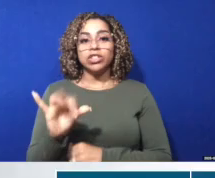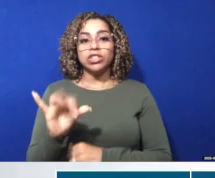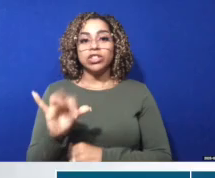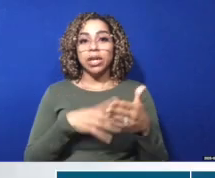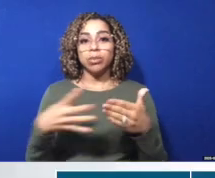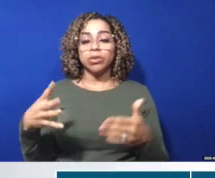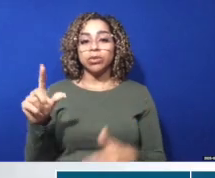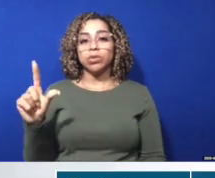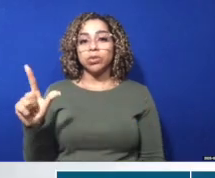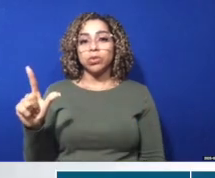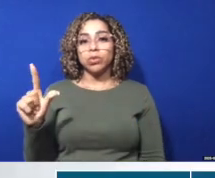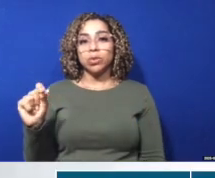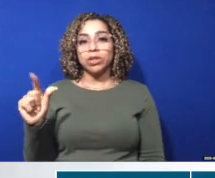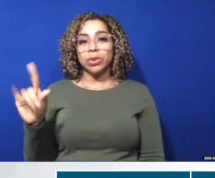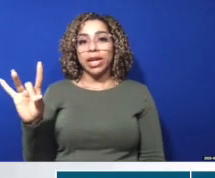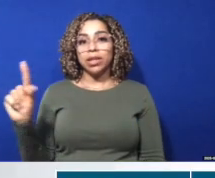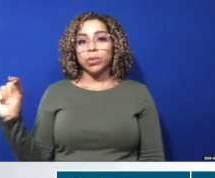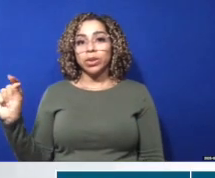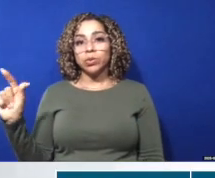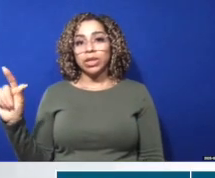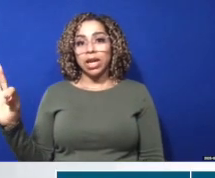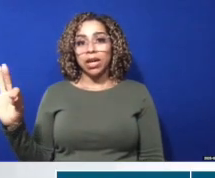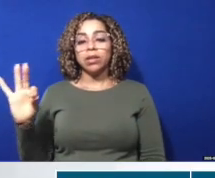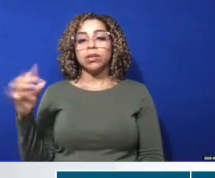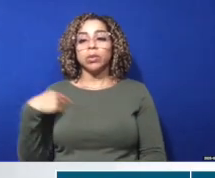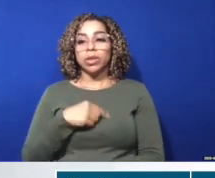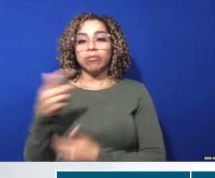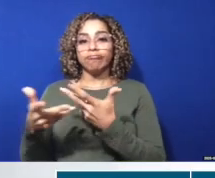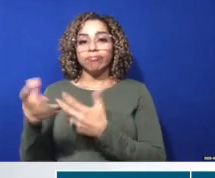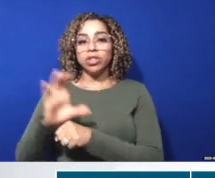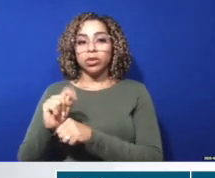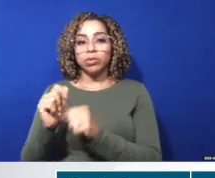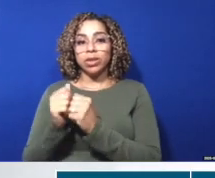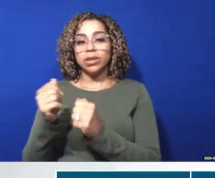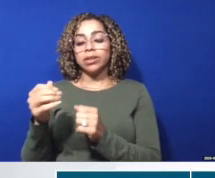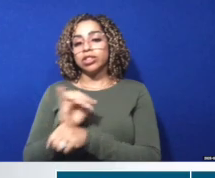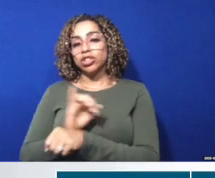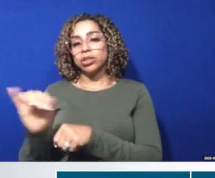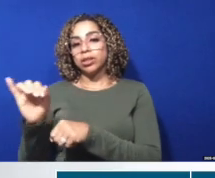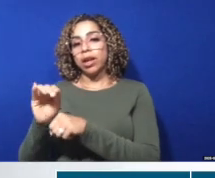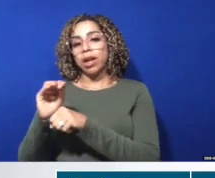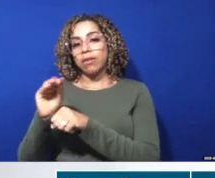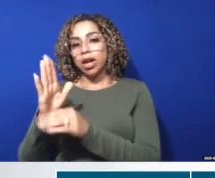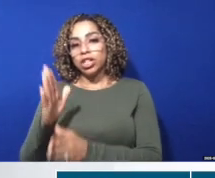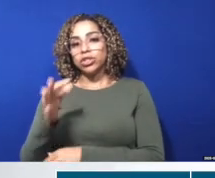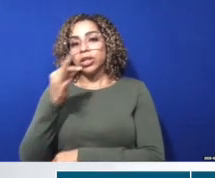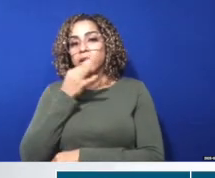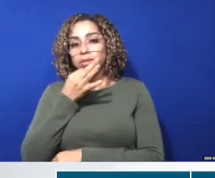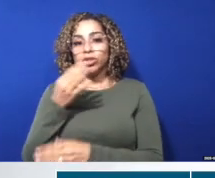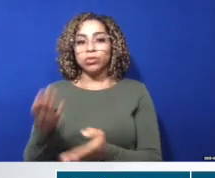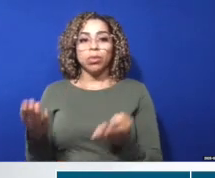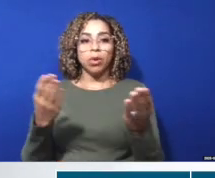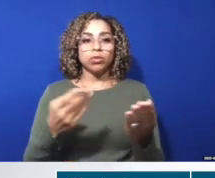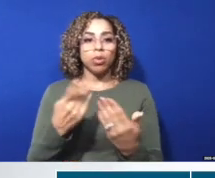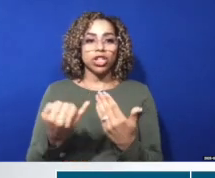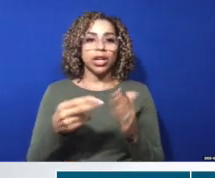2028-29, staff has worked with internal experts and industry advisors to develop proposed project category priorities. We also made a